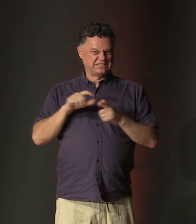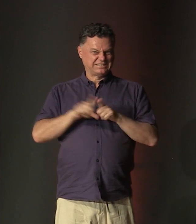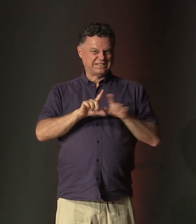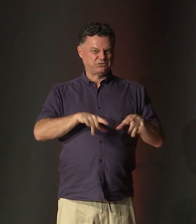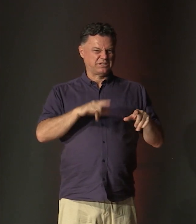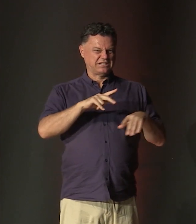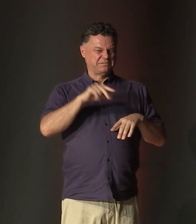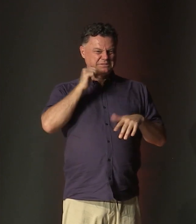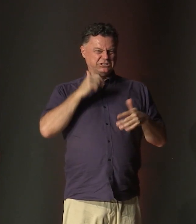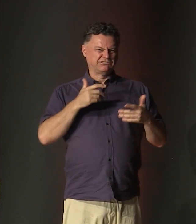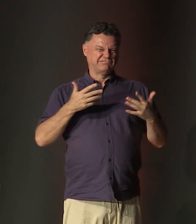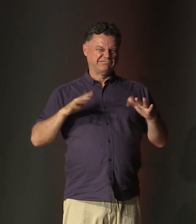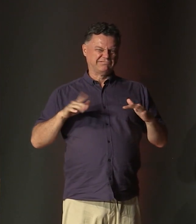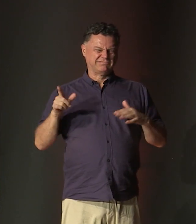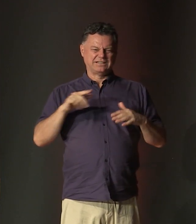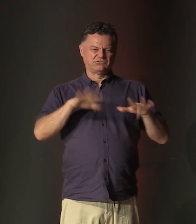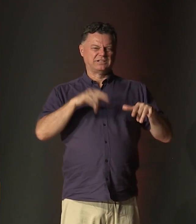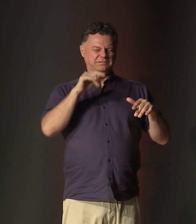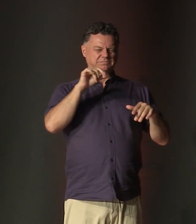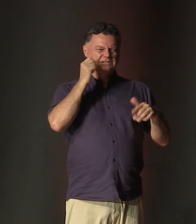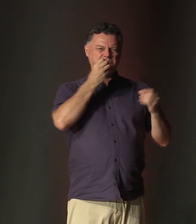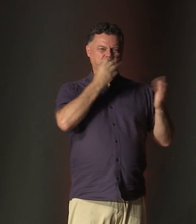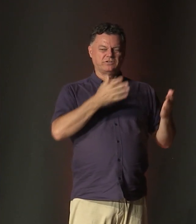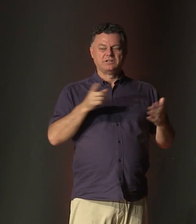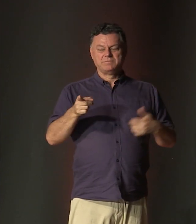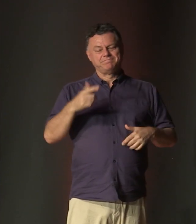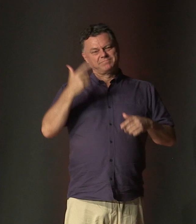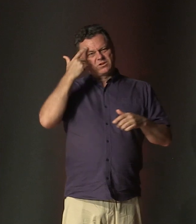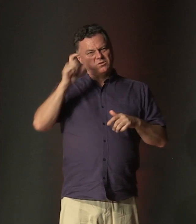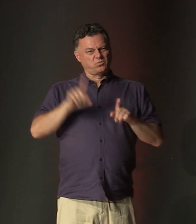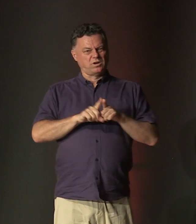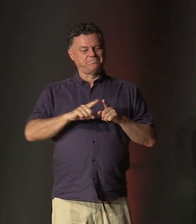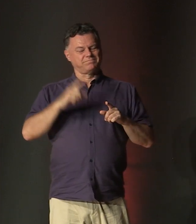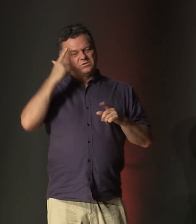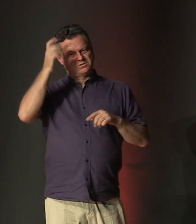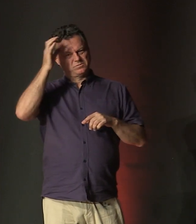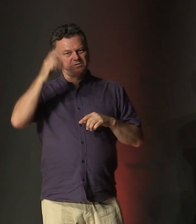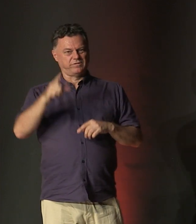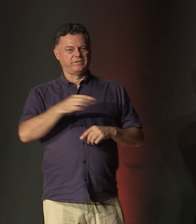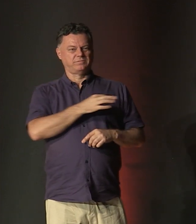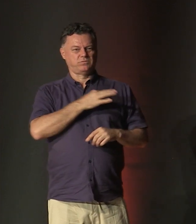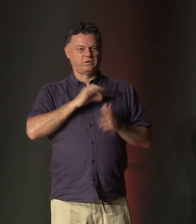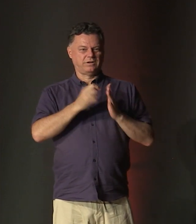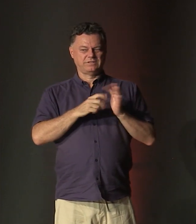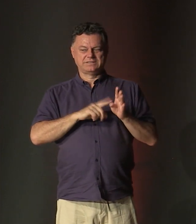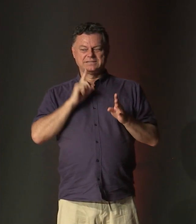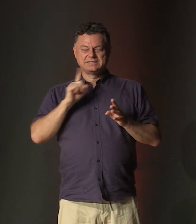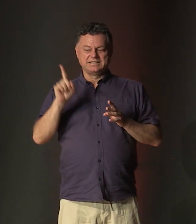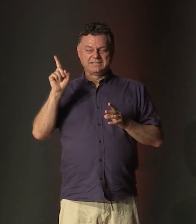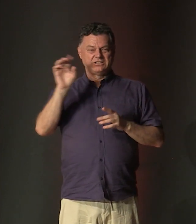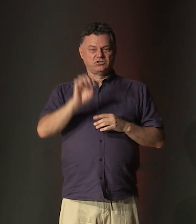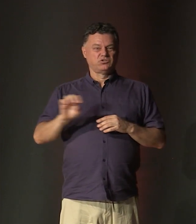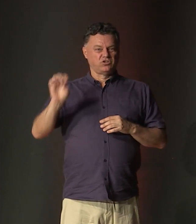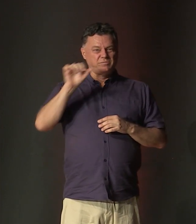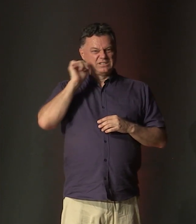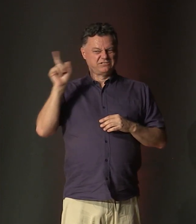But actually, from the perspective of privacy, it really is. Because just like that empty beach up there, in the European